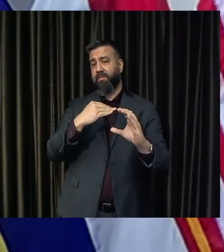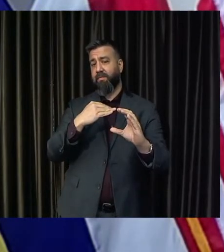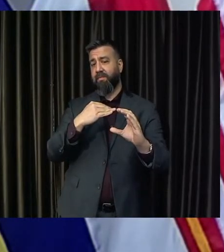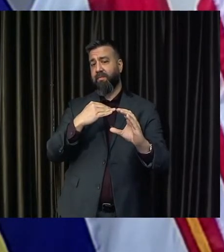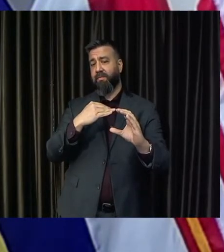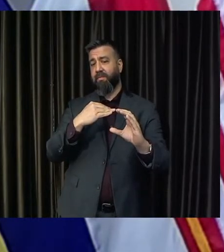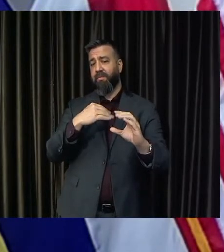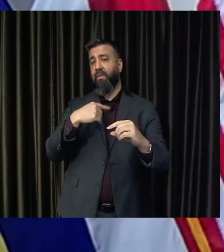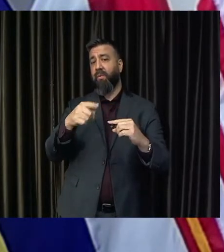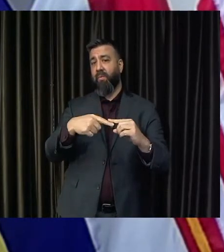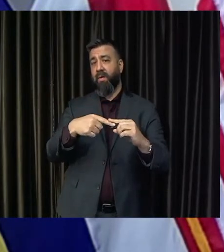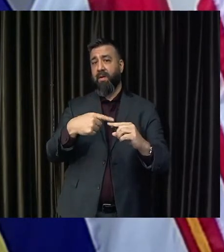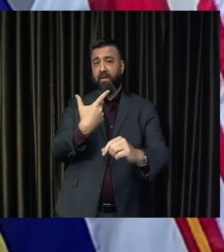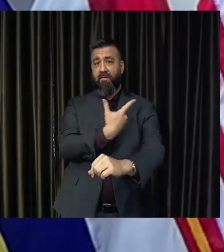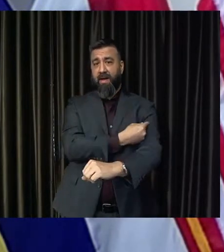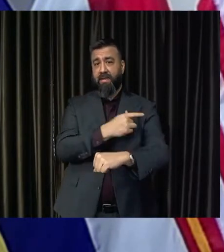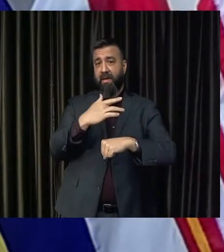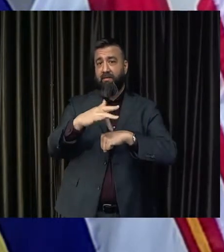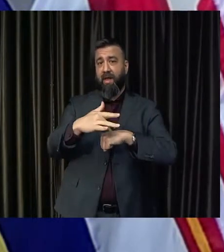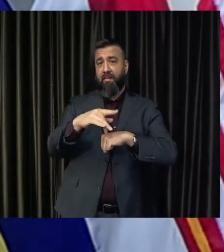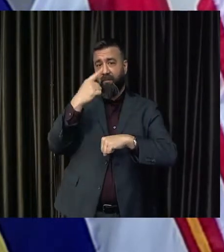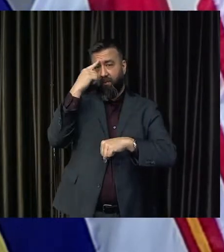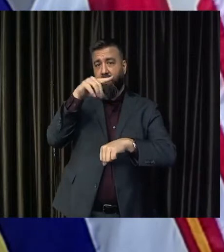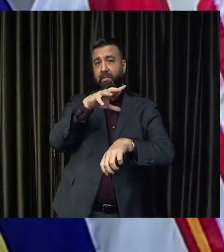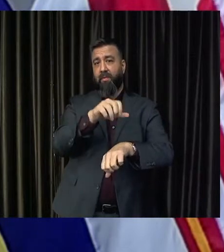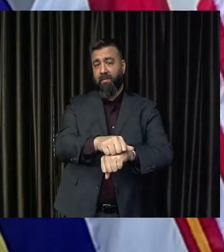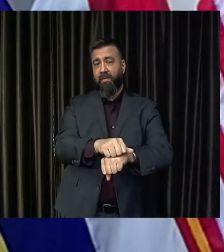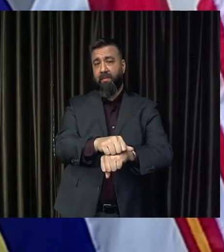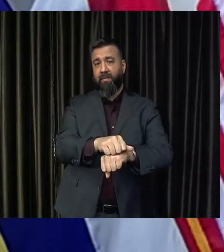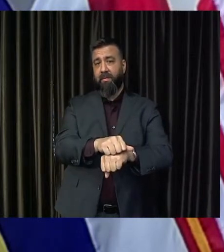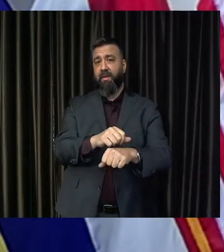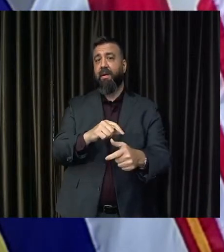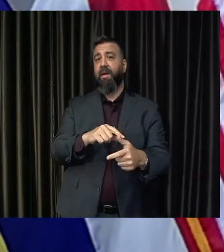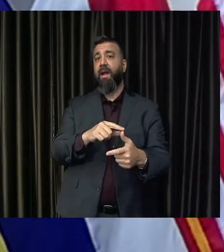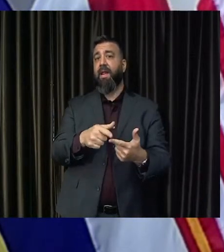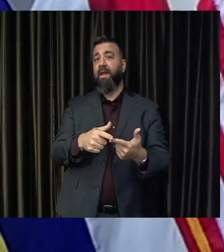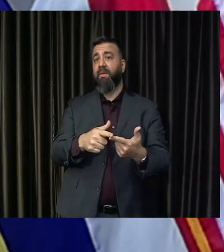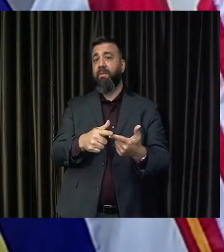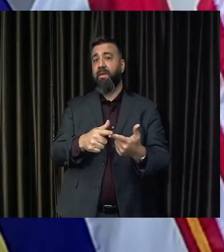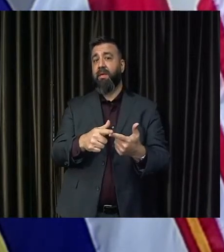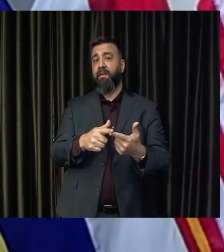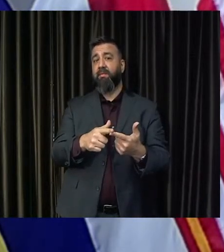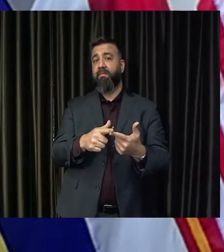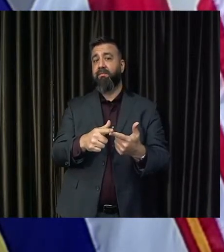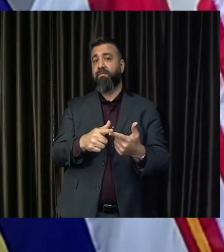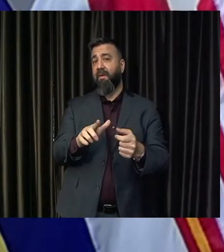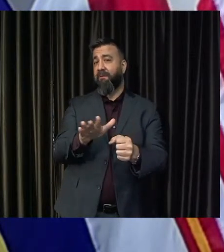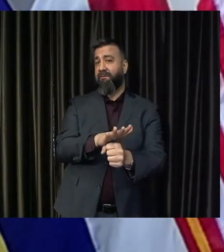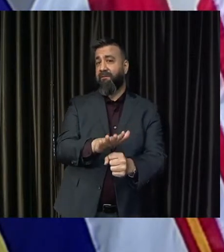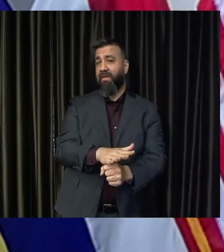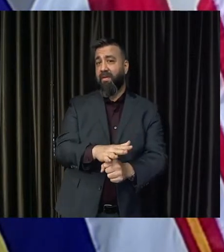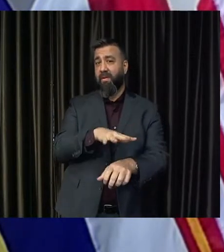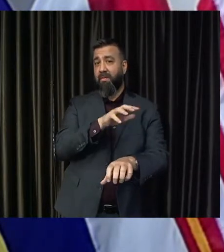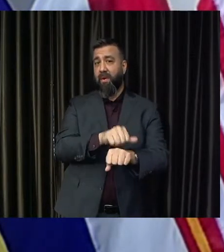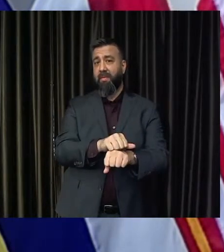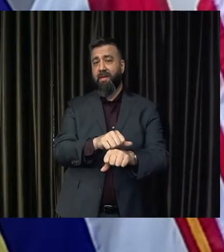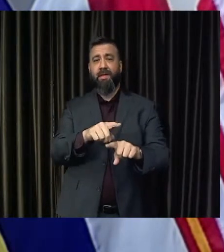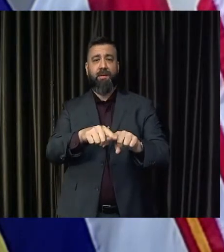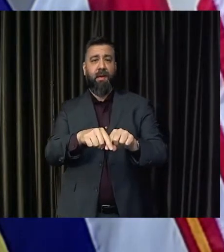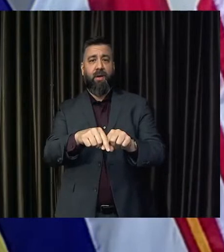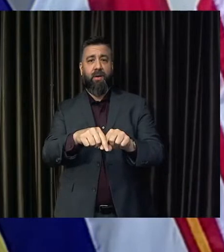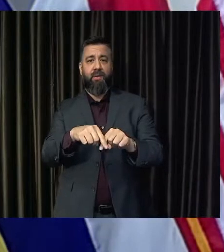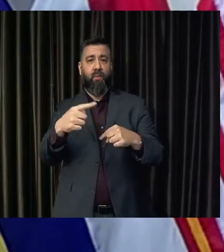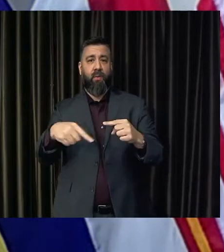the vaccinations are available for appointments. And then we fill those appointments based on when people respond. So people